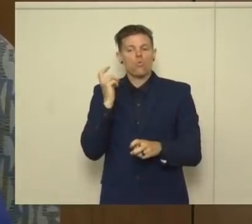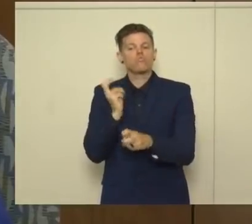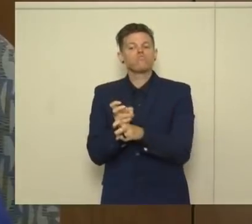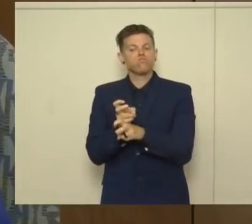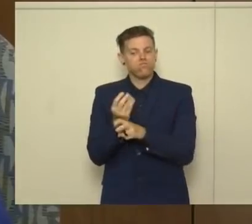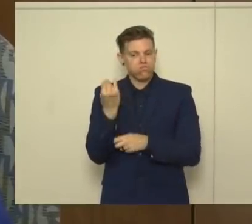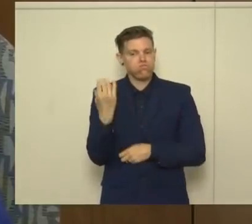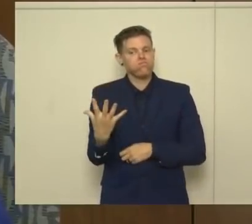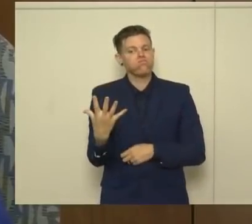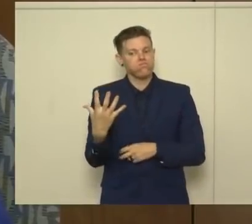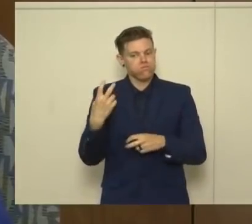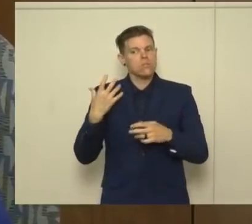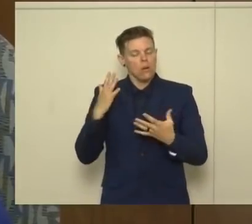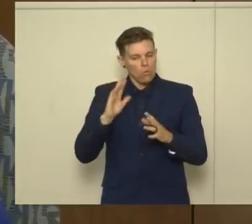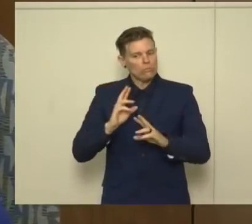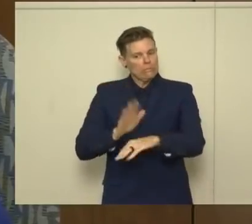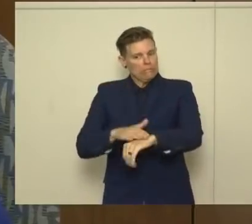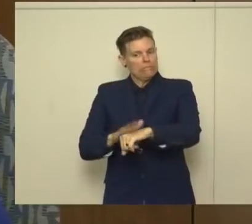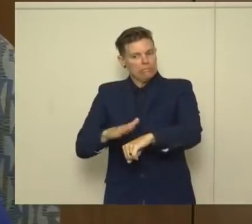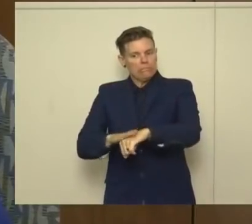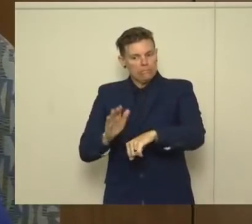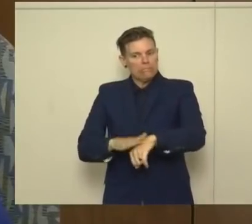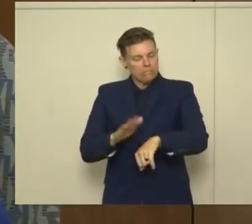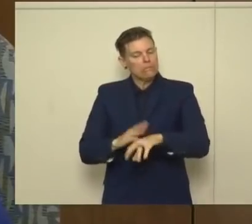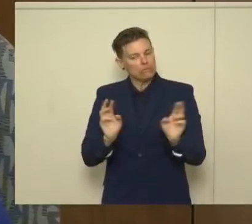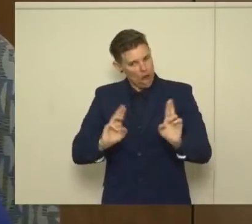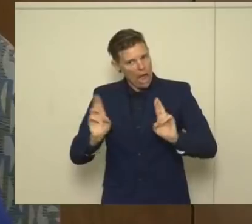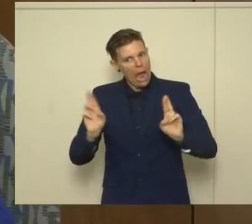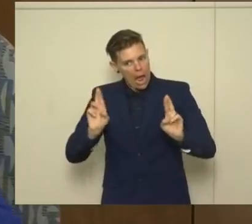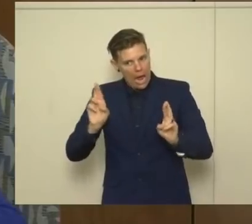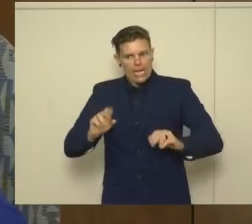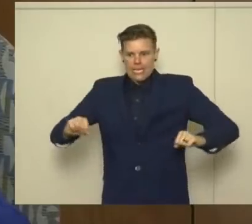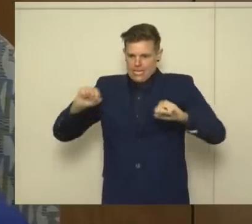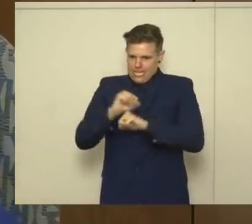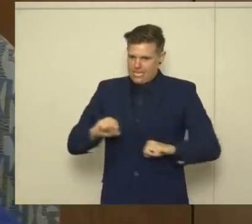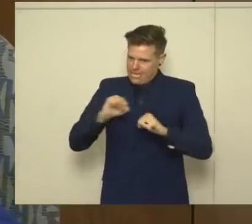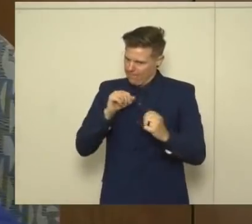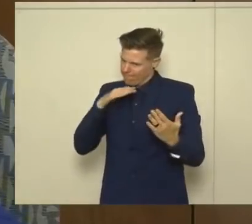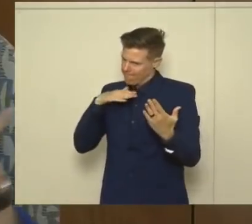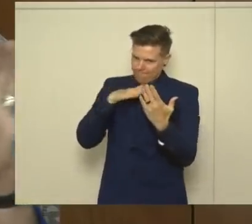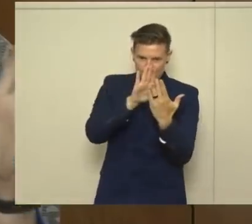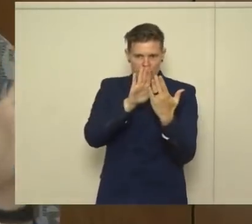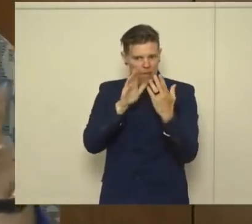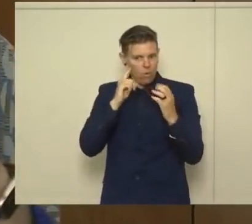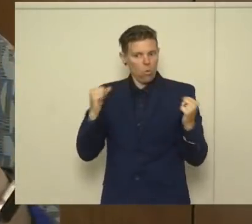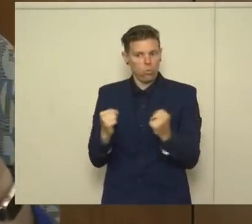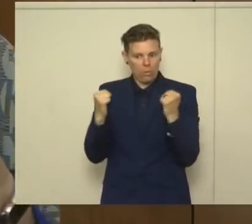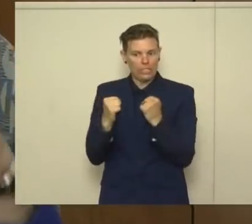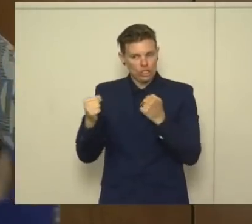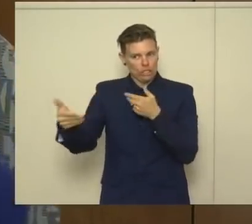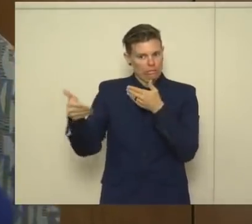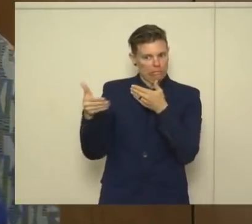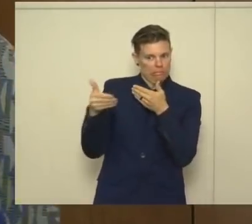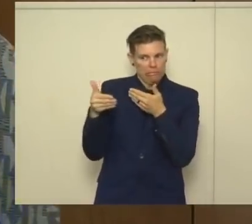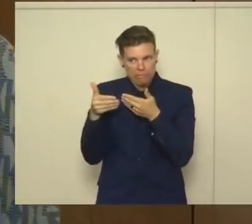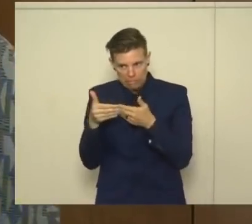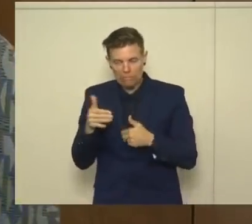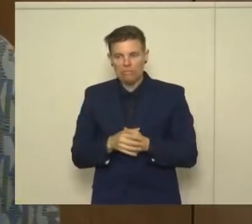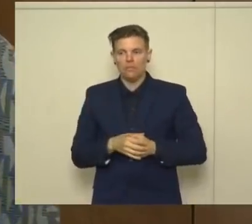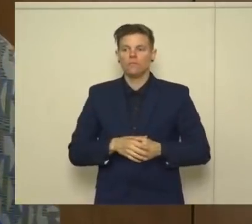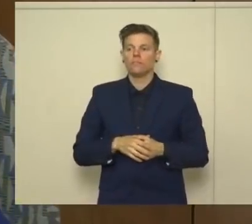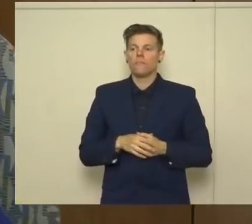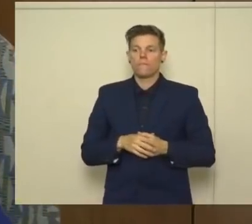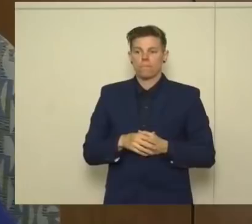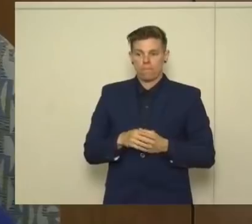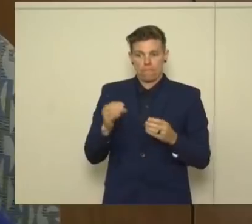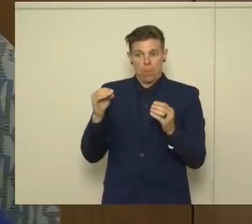deal with more virus and more issues. So, and we also know more activities will have to go